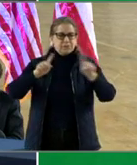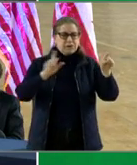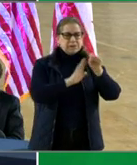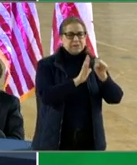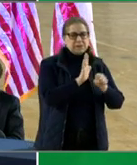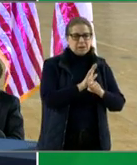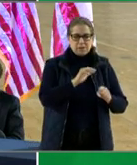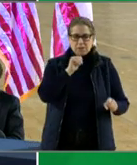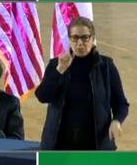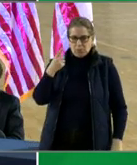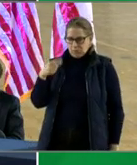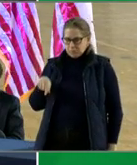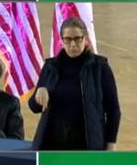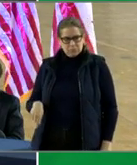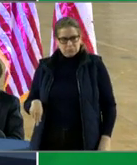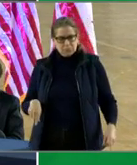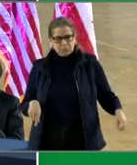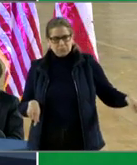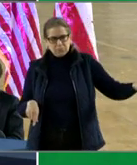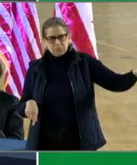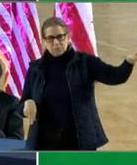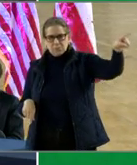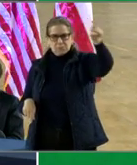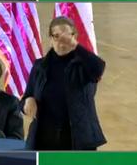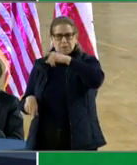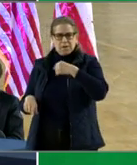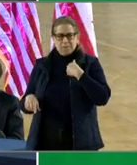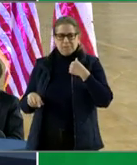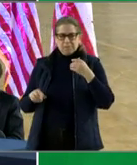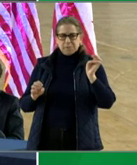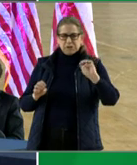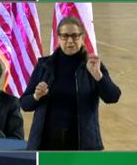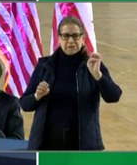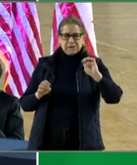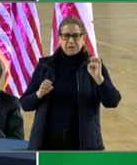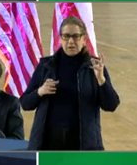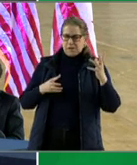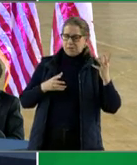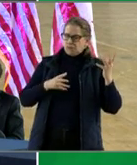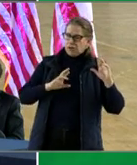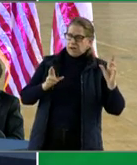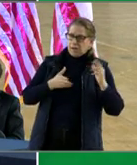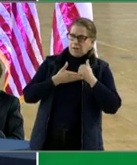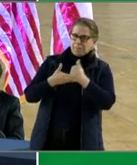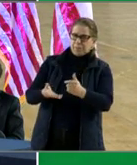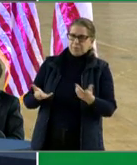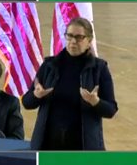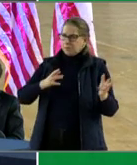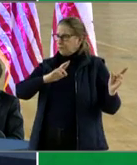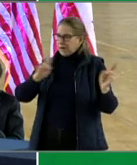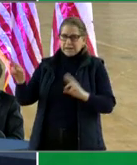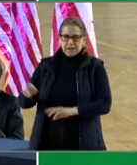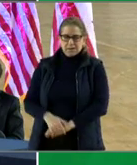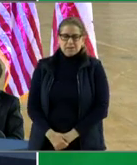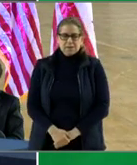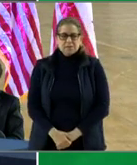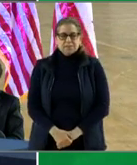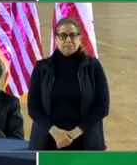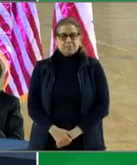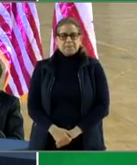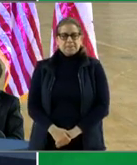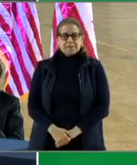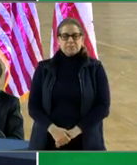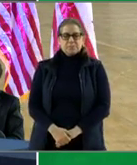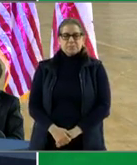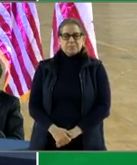disasters, is that the stockpile is there to assist in emergencies. I think what the big difference is